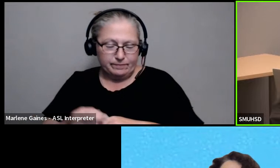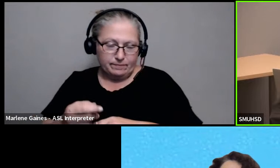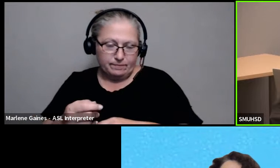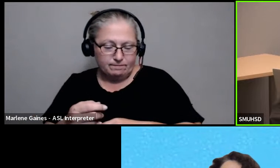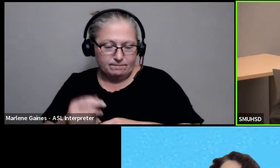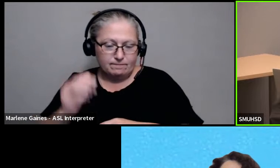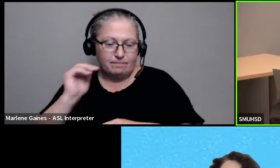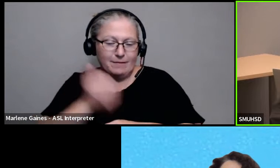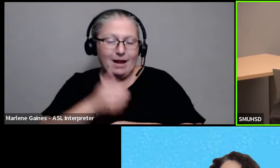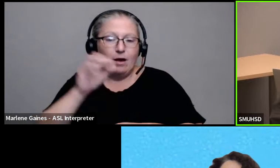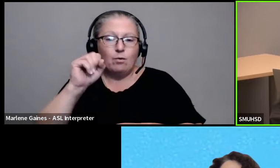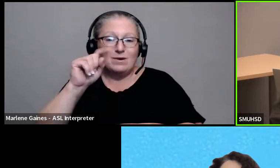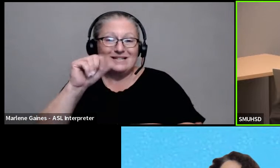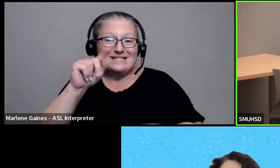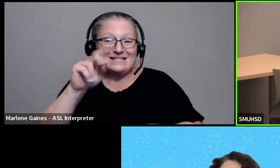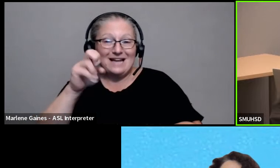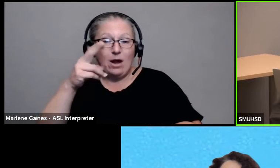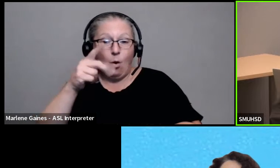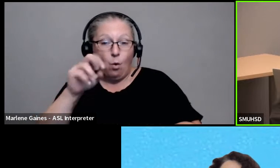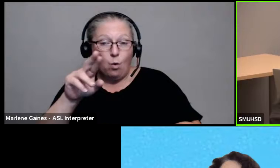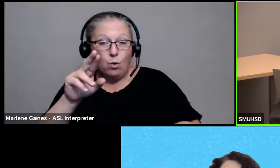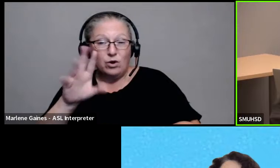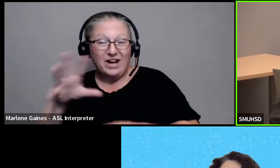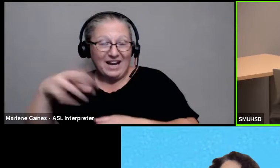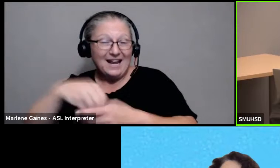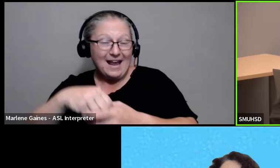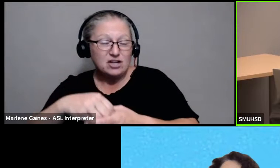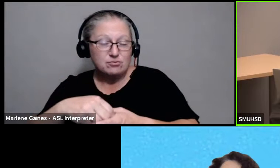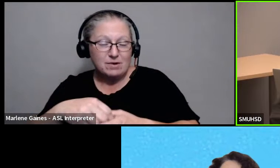stakeholder engagement, I think we need to